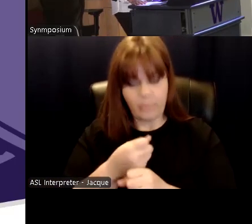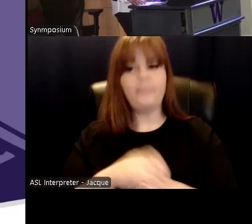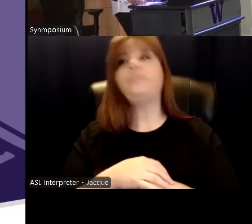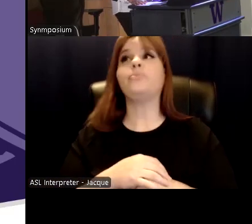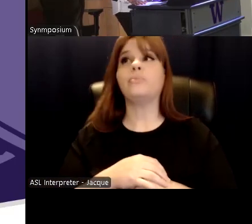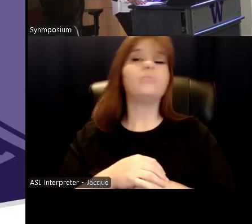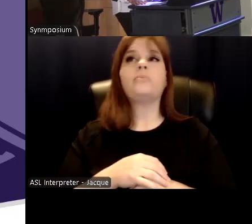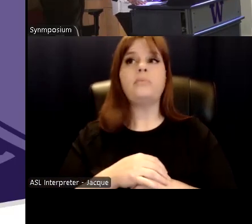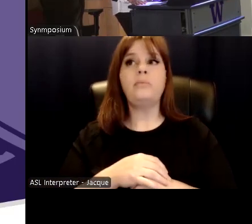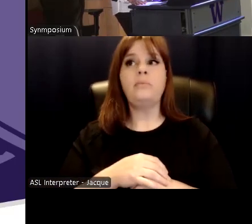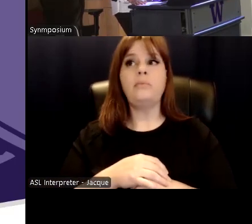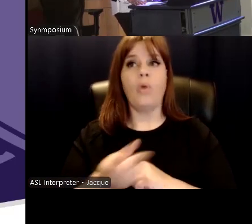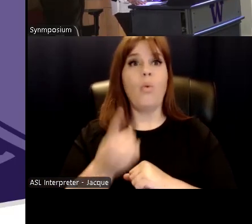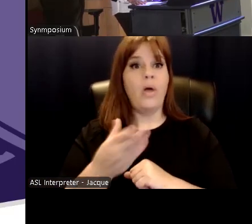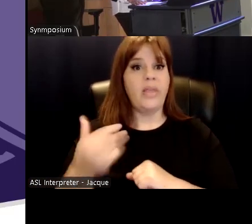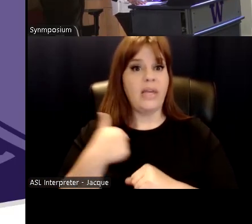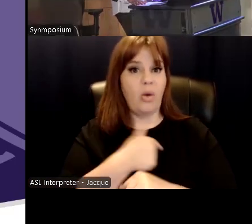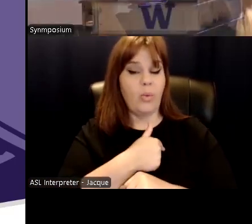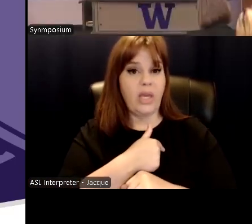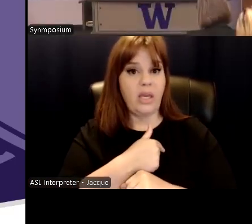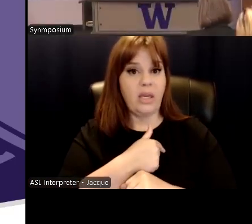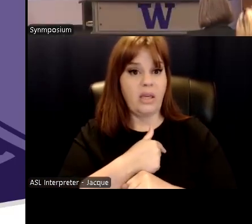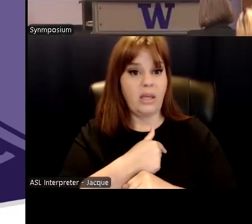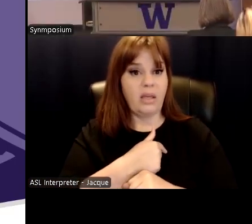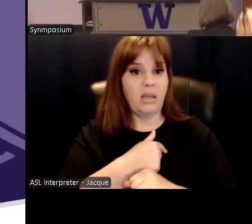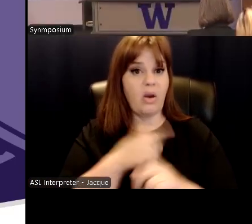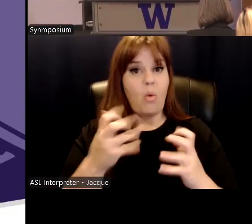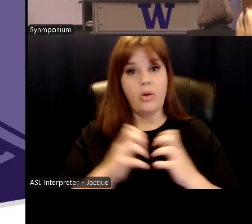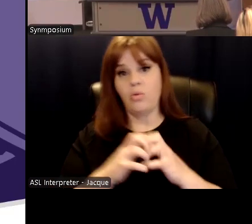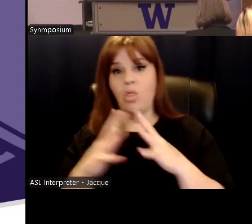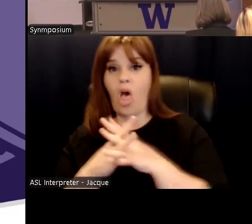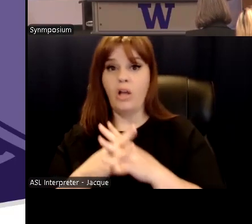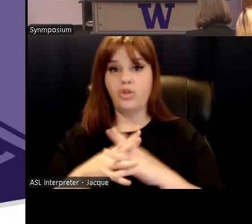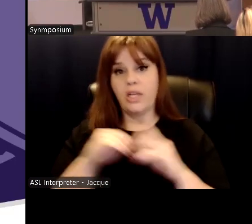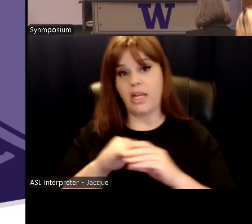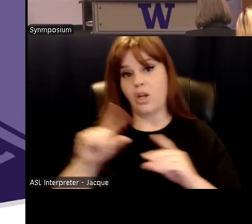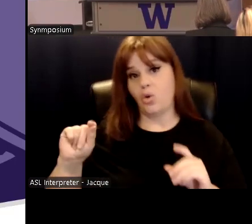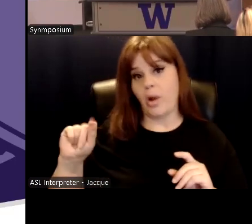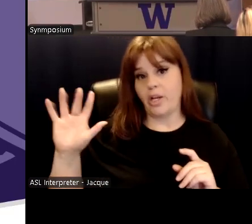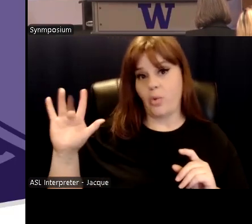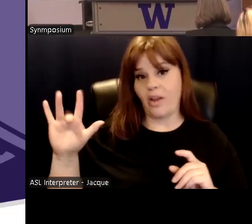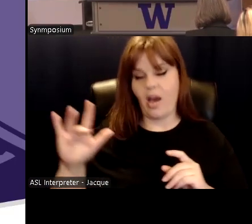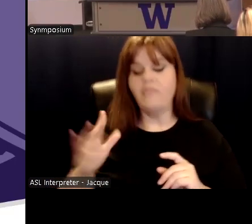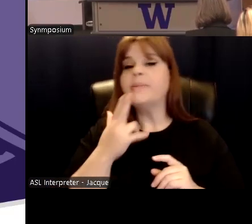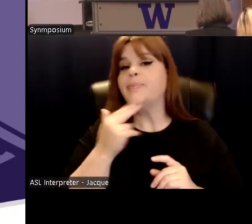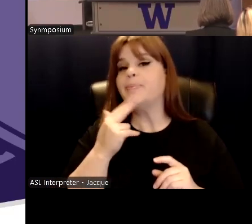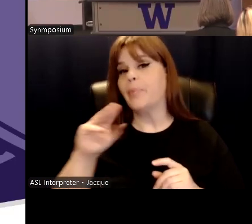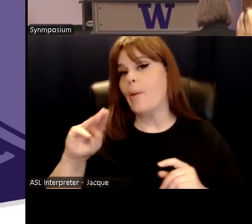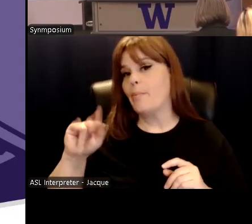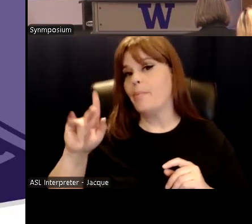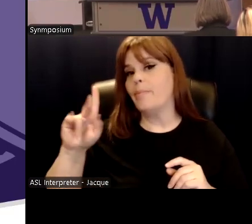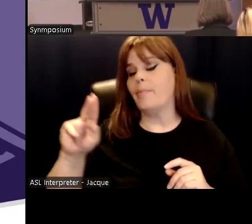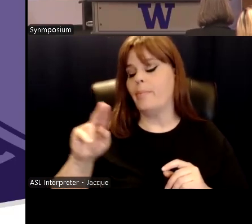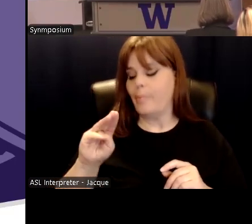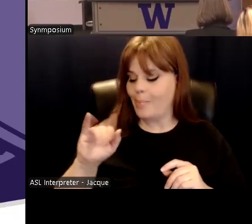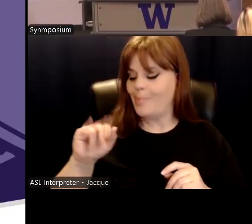One of the things that we are looking to launch in 2025 is a mini fellowship program for